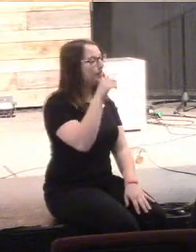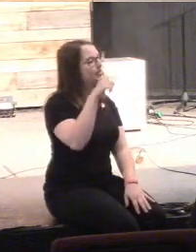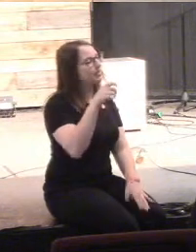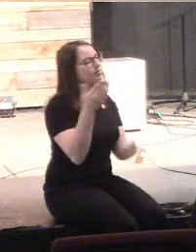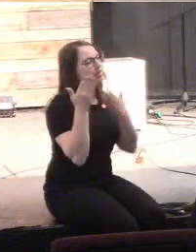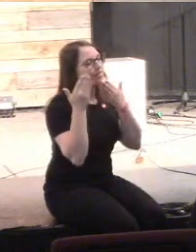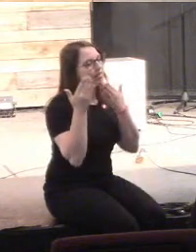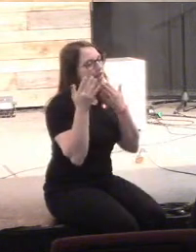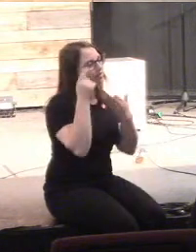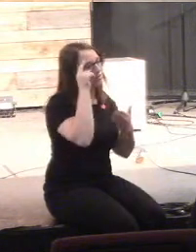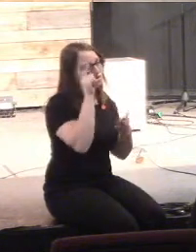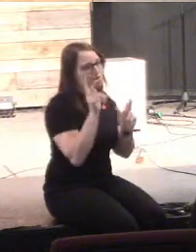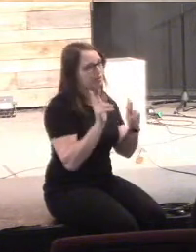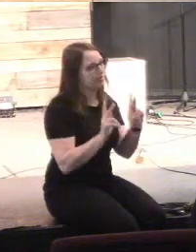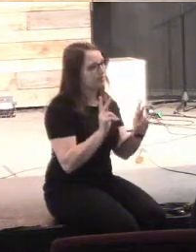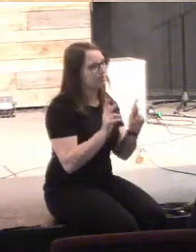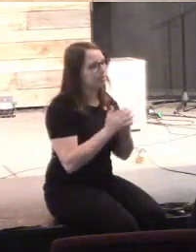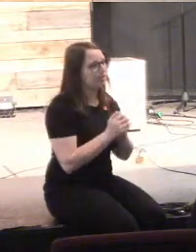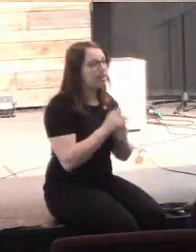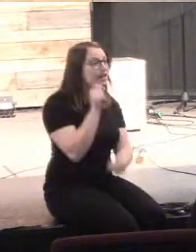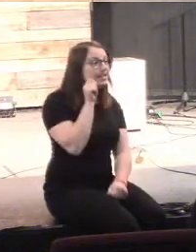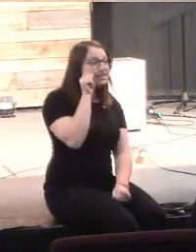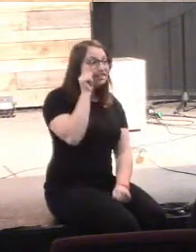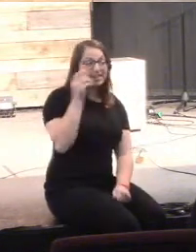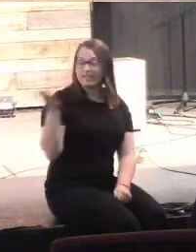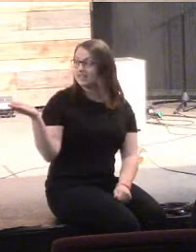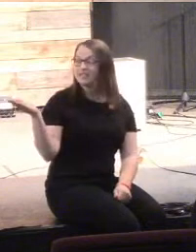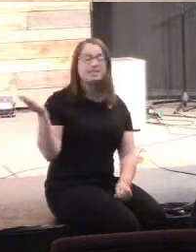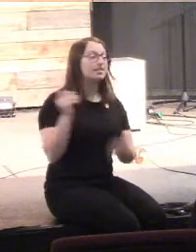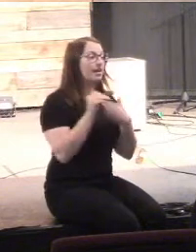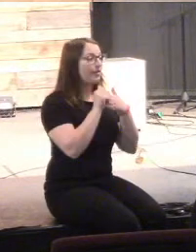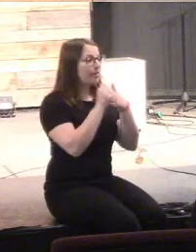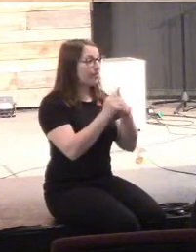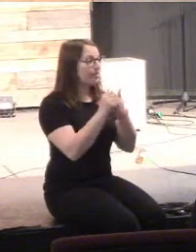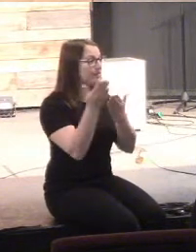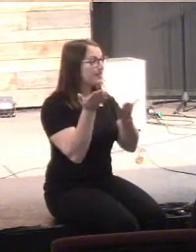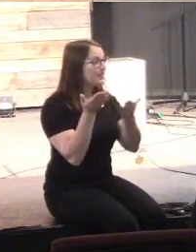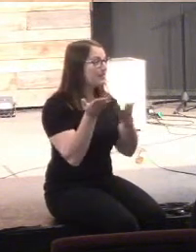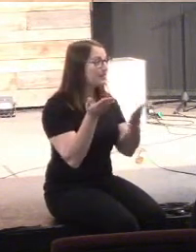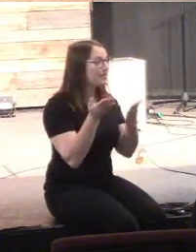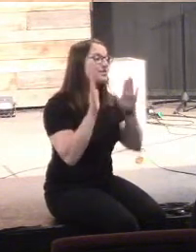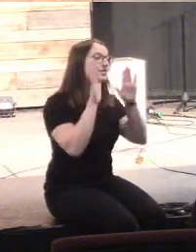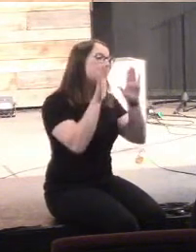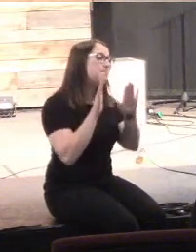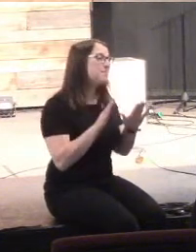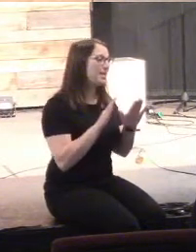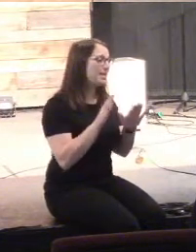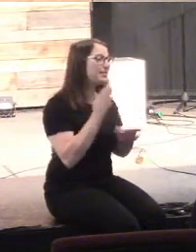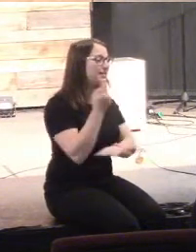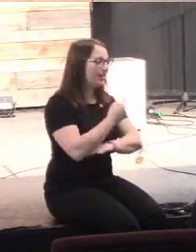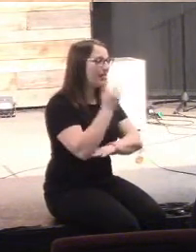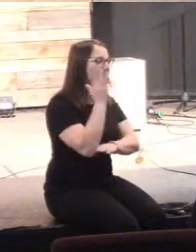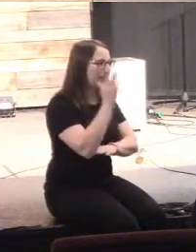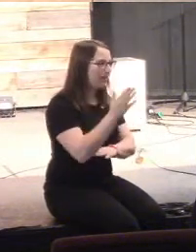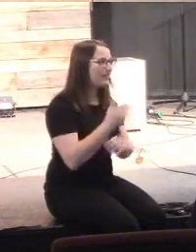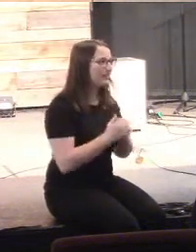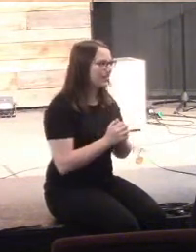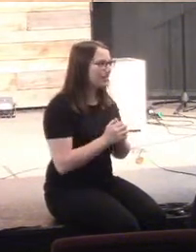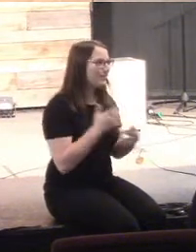great time as our teens are going to lead the service. It is going to be an amazing day. So let's get fired up for